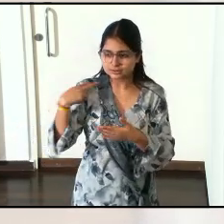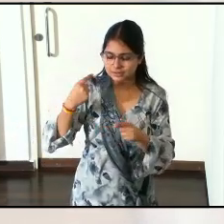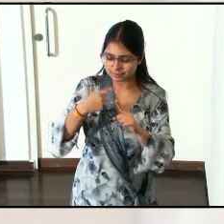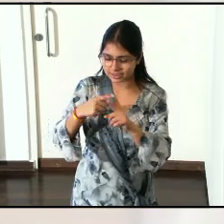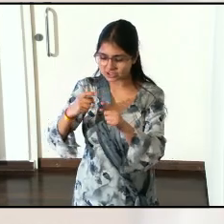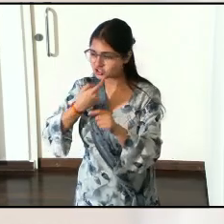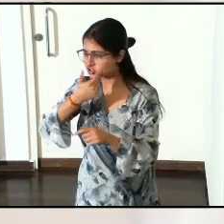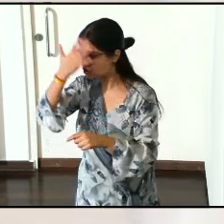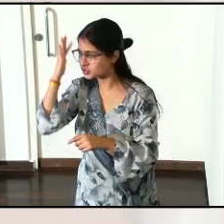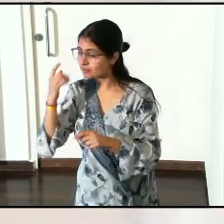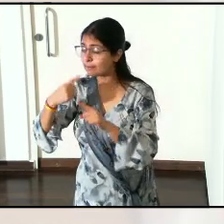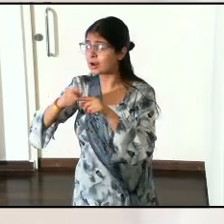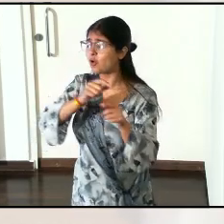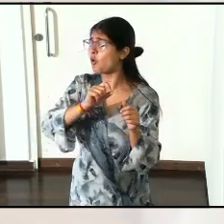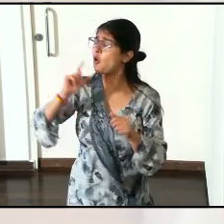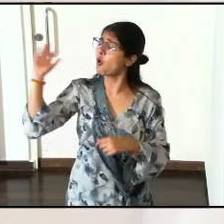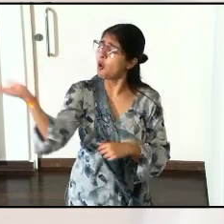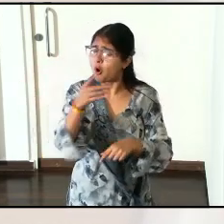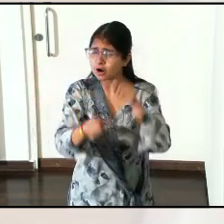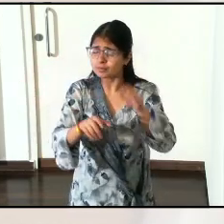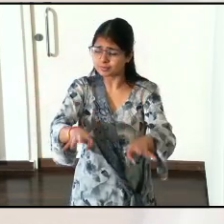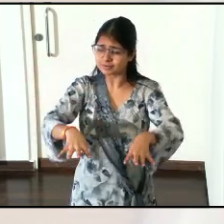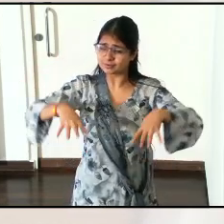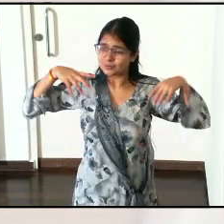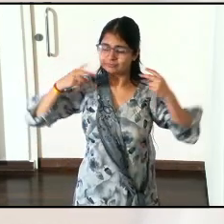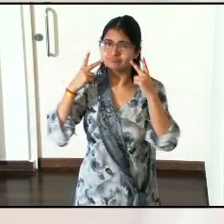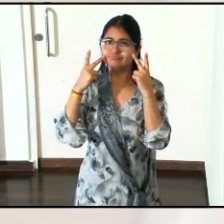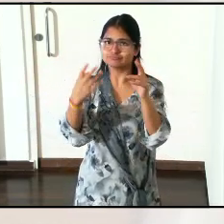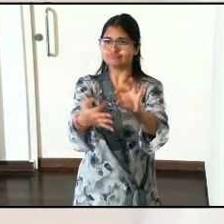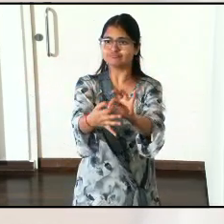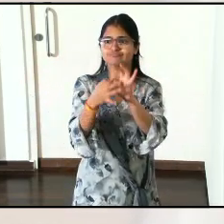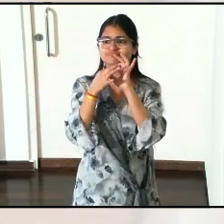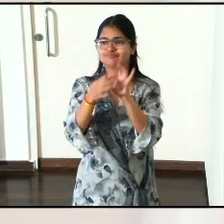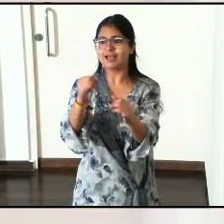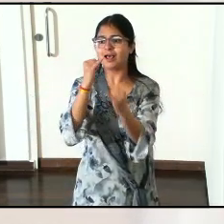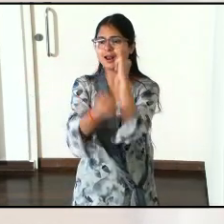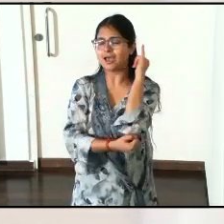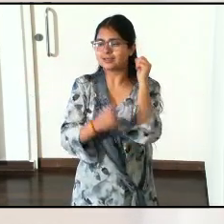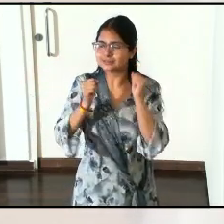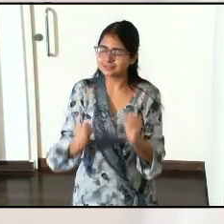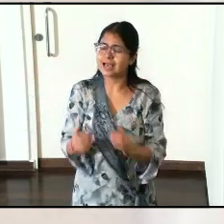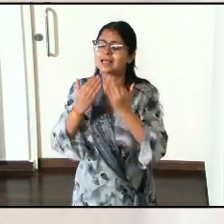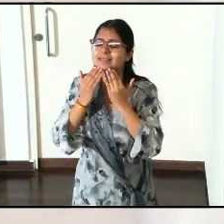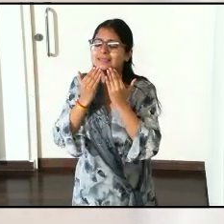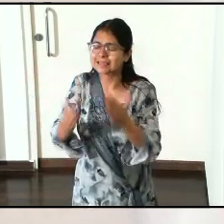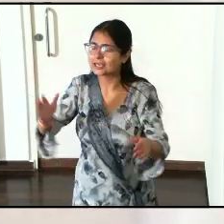to all of you for being such an engaged audience and staying till the very end. Thank you.